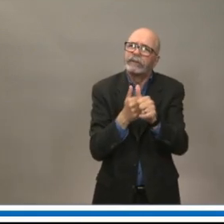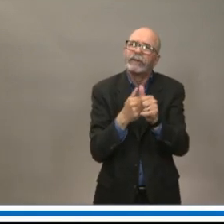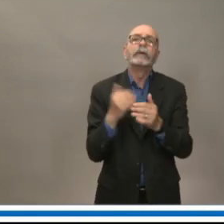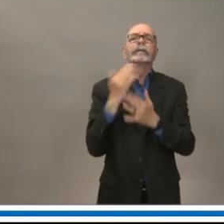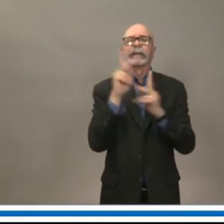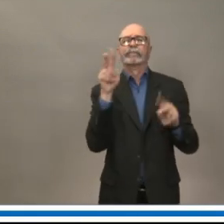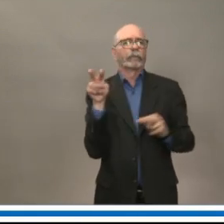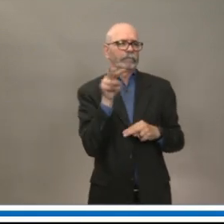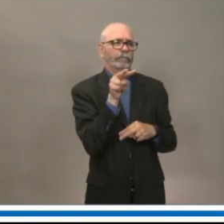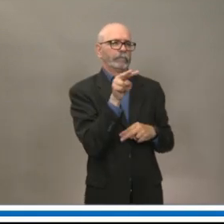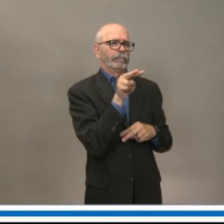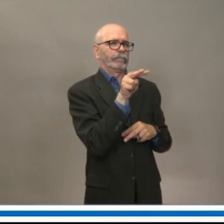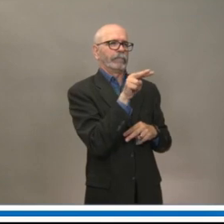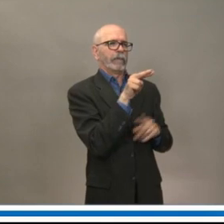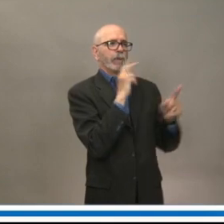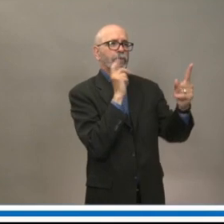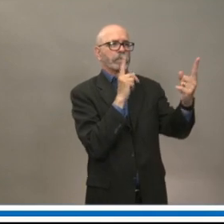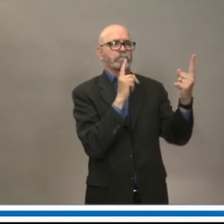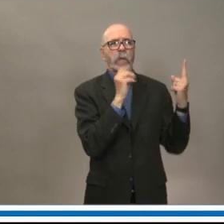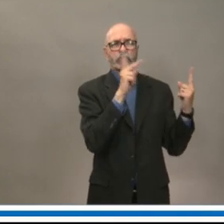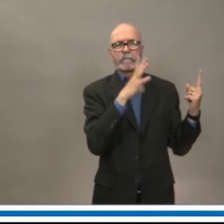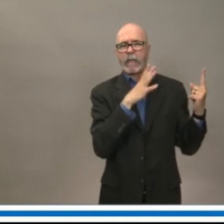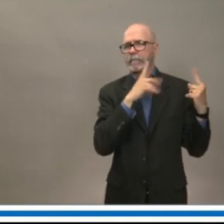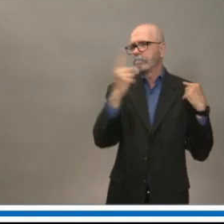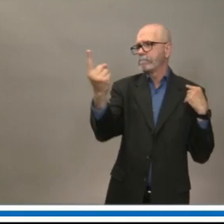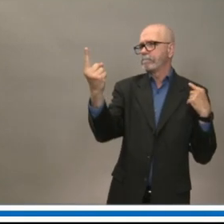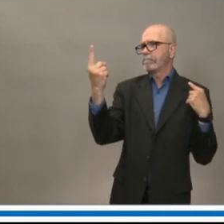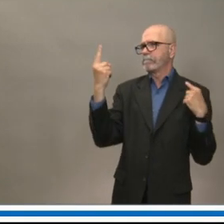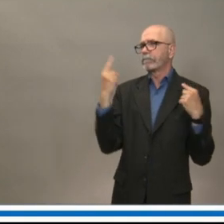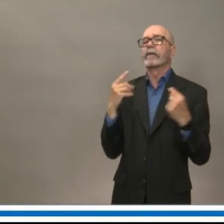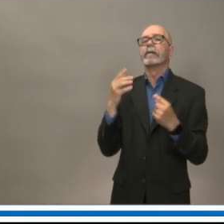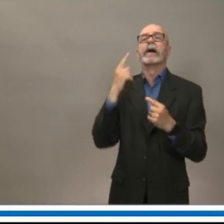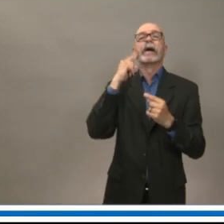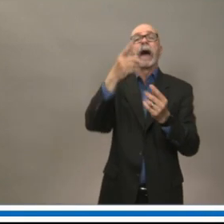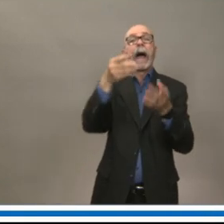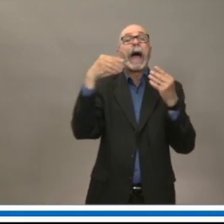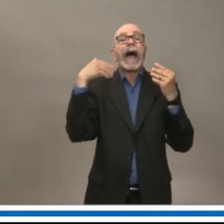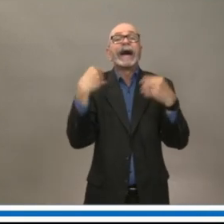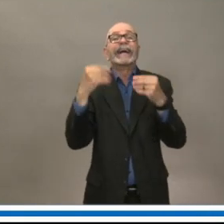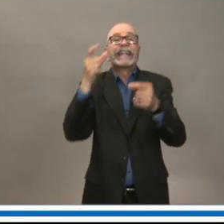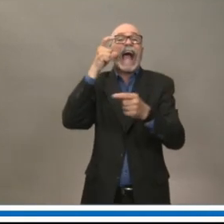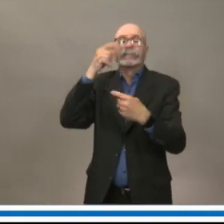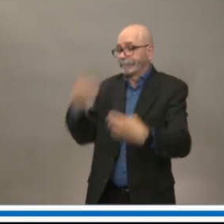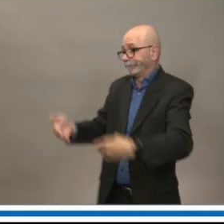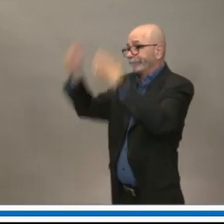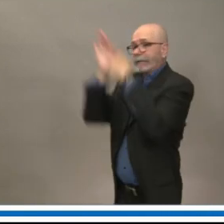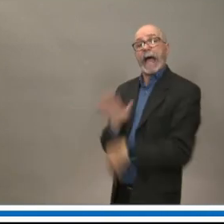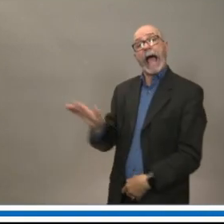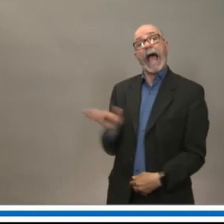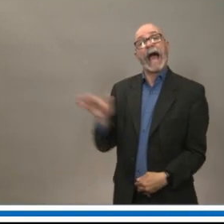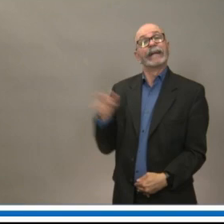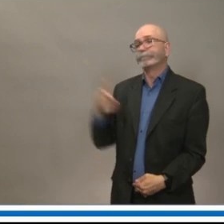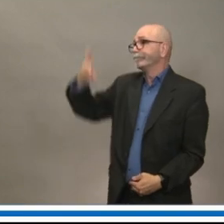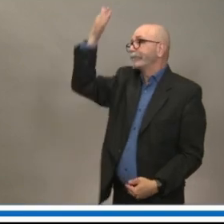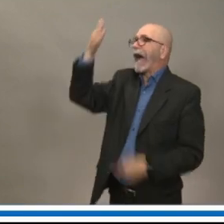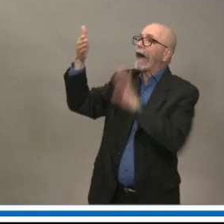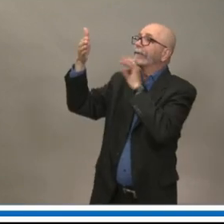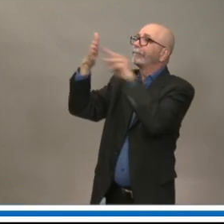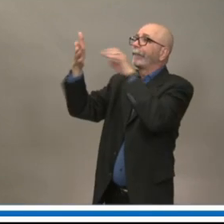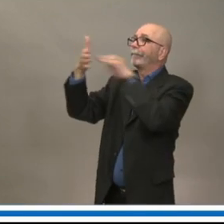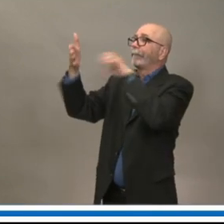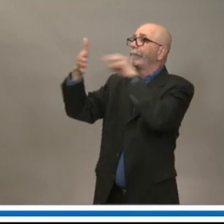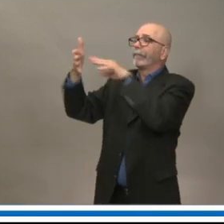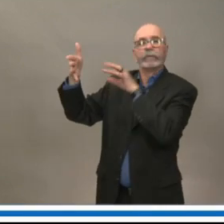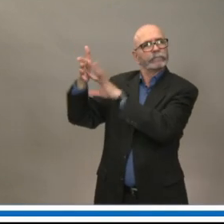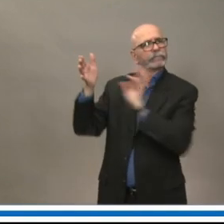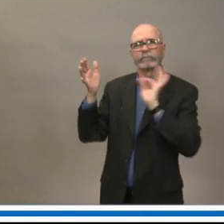put plexiglass up as a protection between the cashiers, and I know they're very concerned,